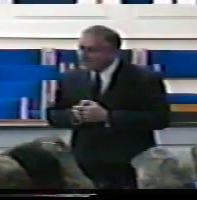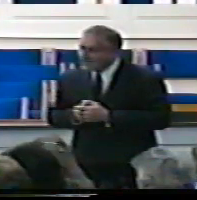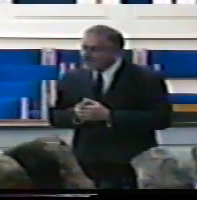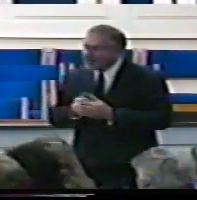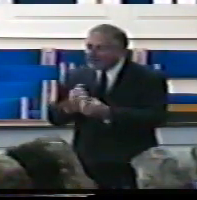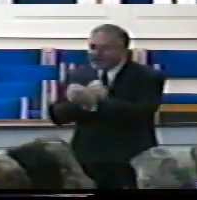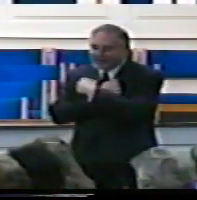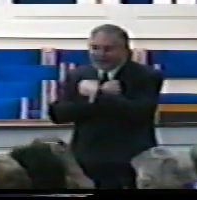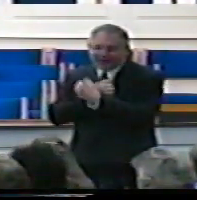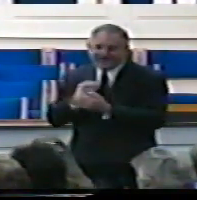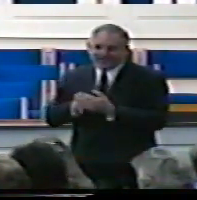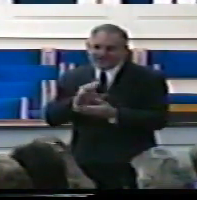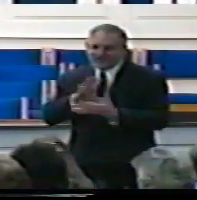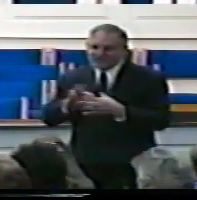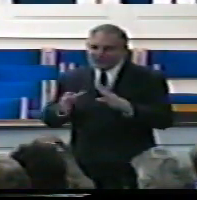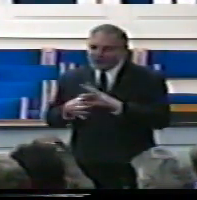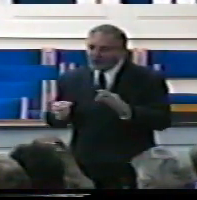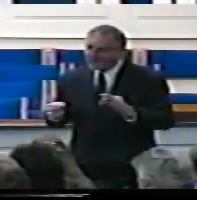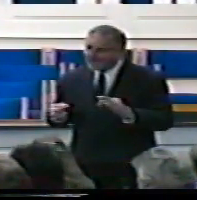love the story. Just love it.